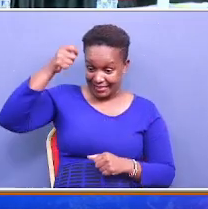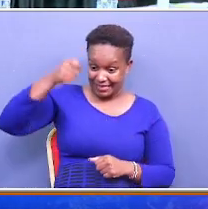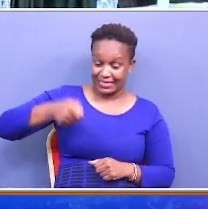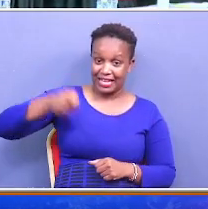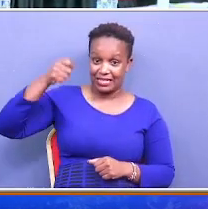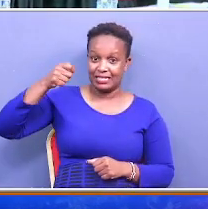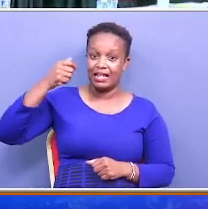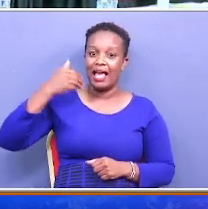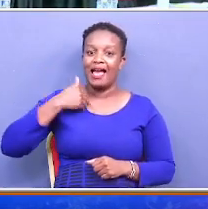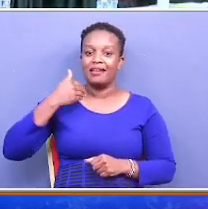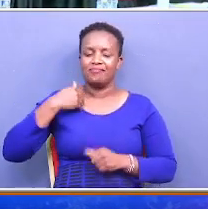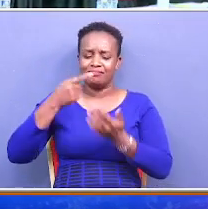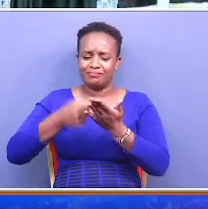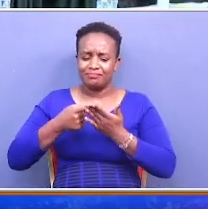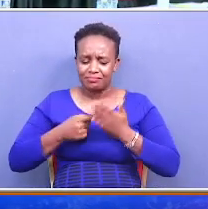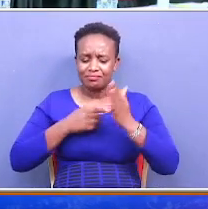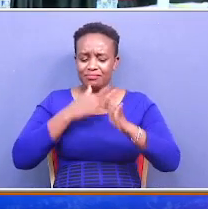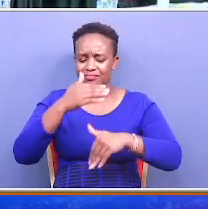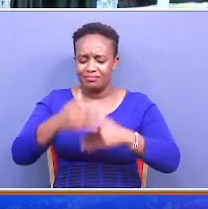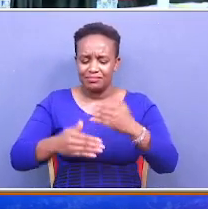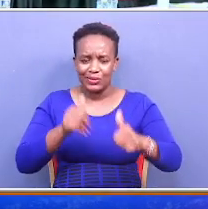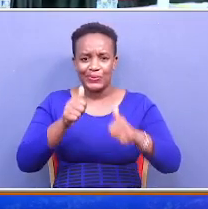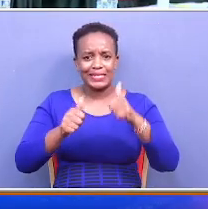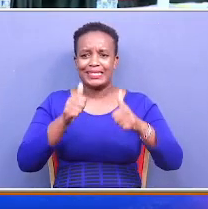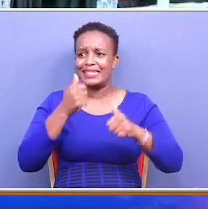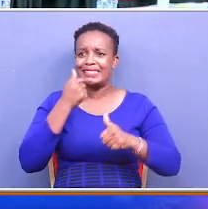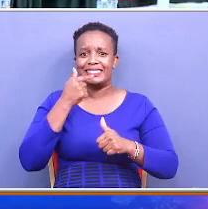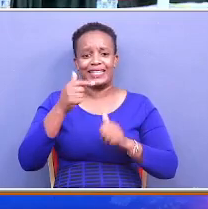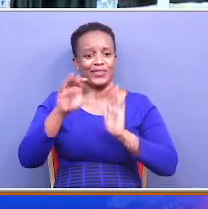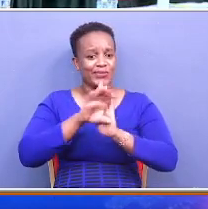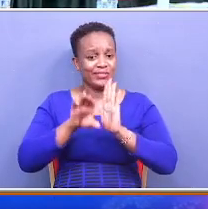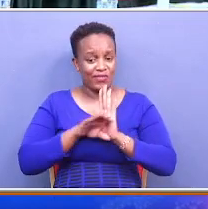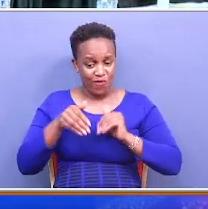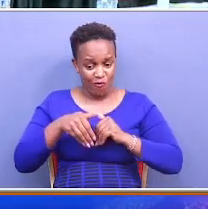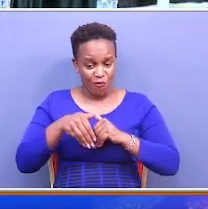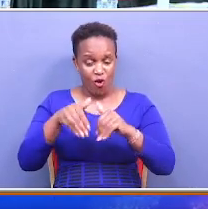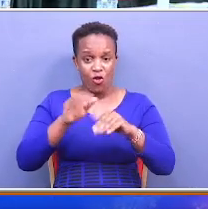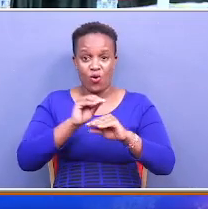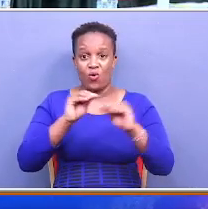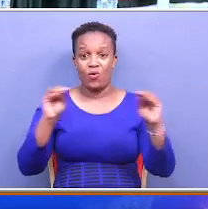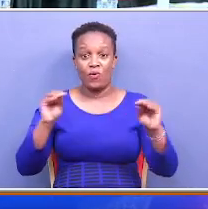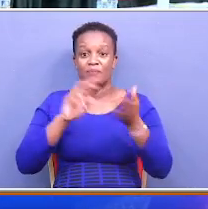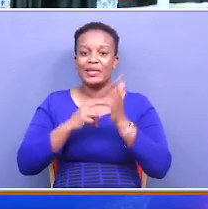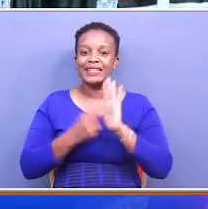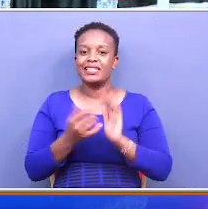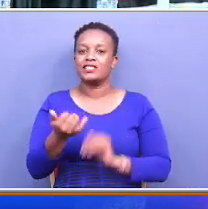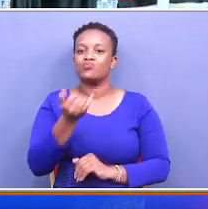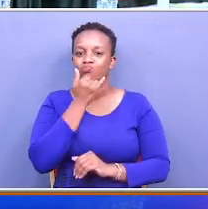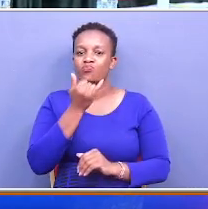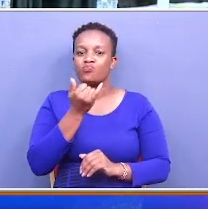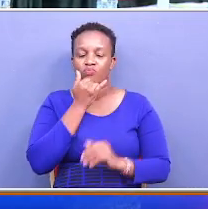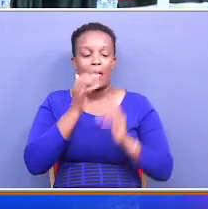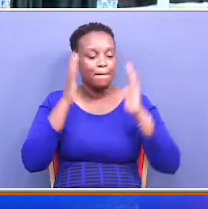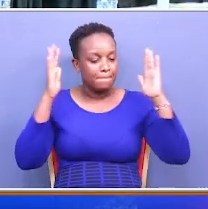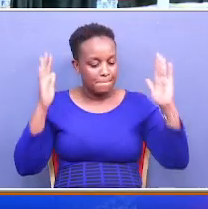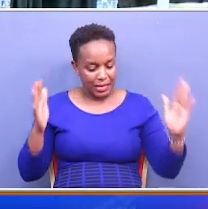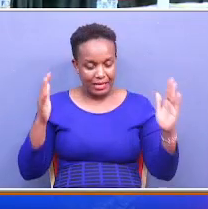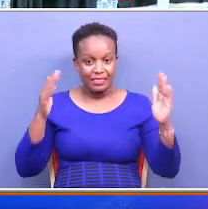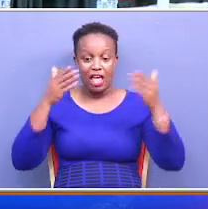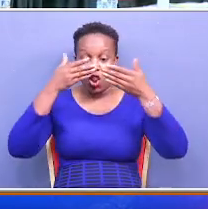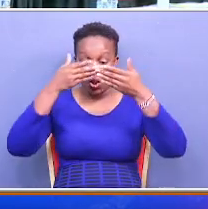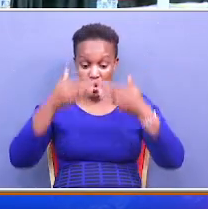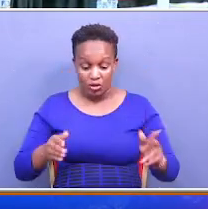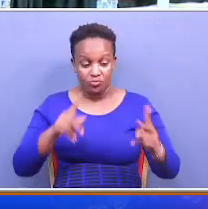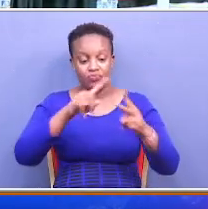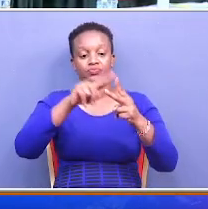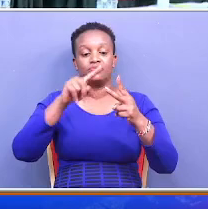on a process they faulted as unconstitutional, rendering it null and void. The appellants lost on two key grounds that they